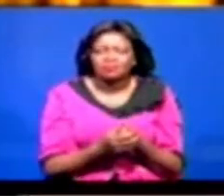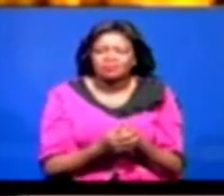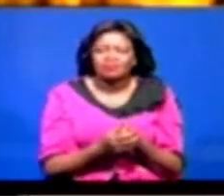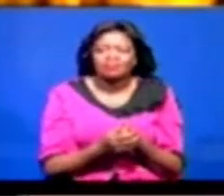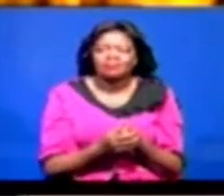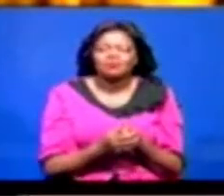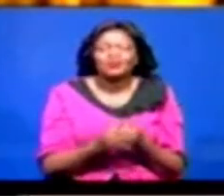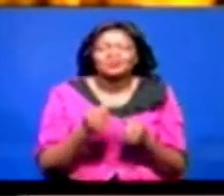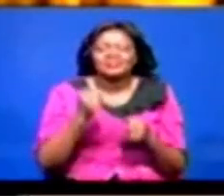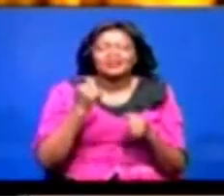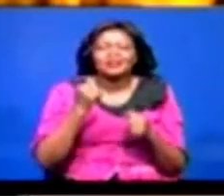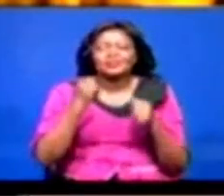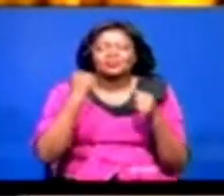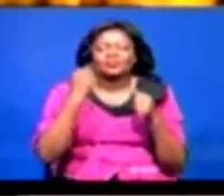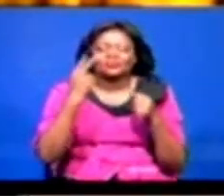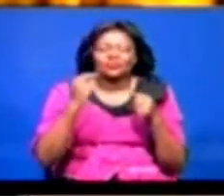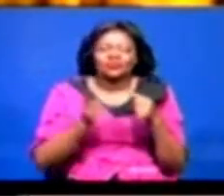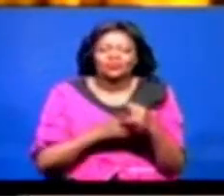2017,